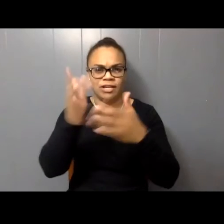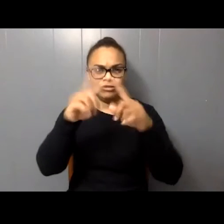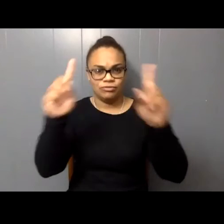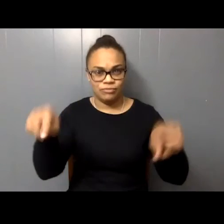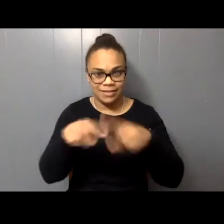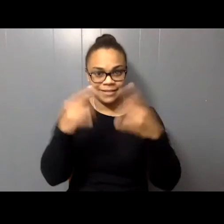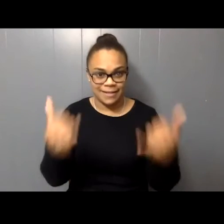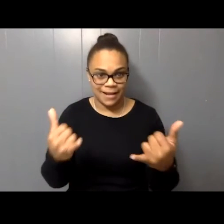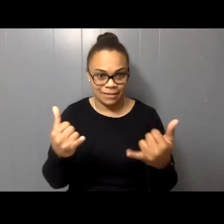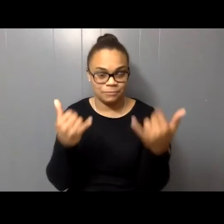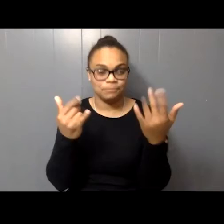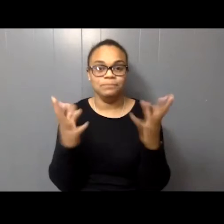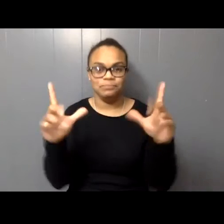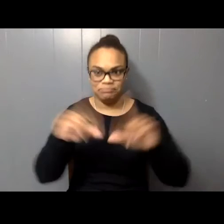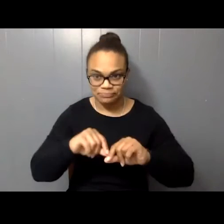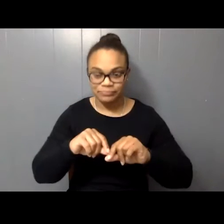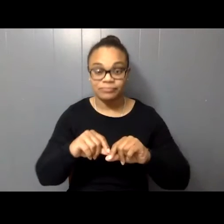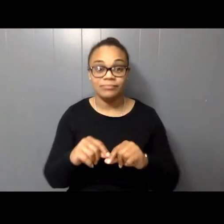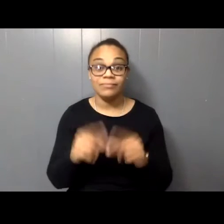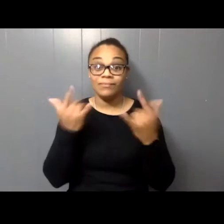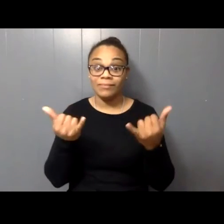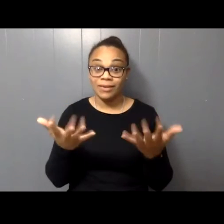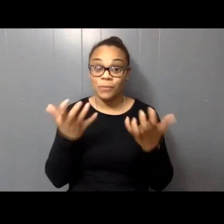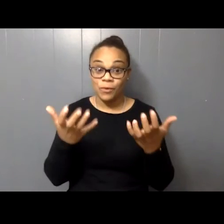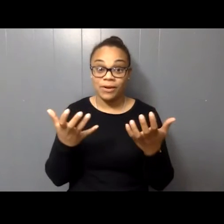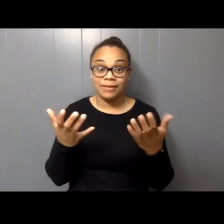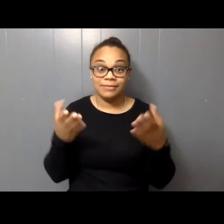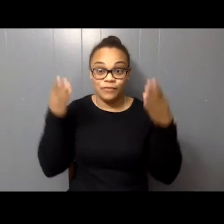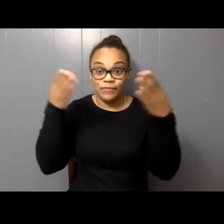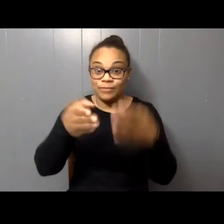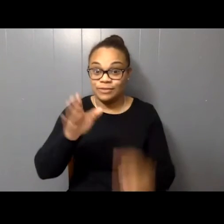just want to get you guys'